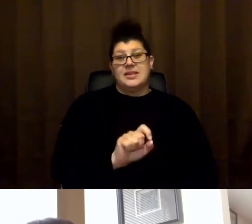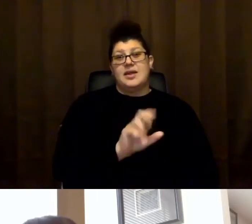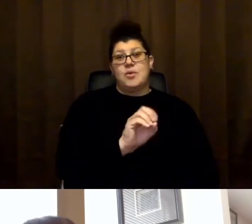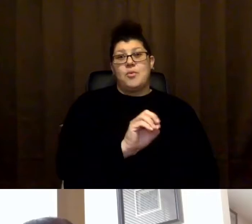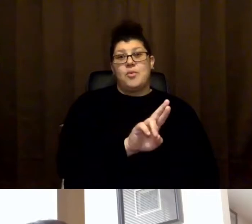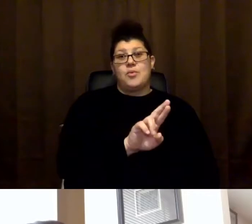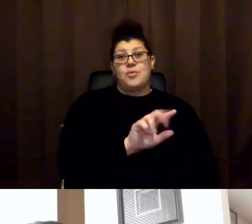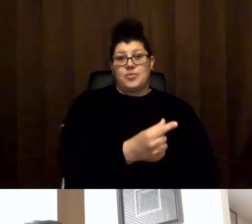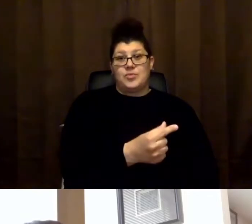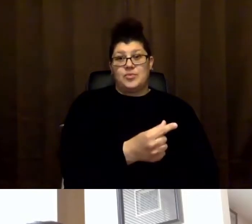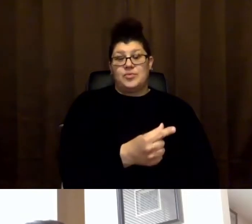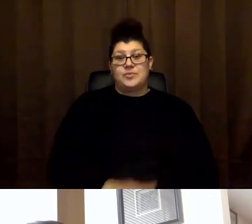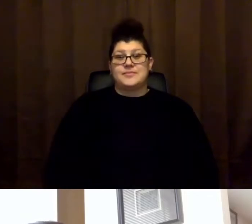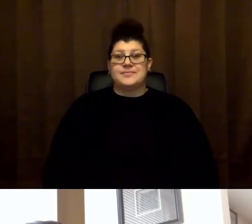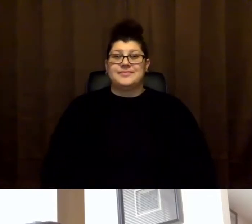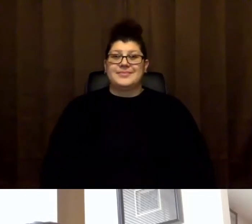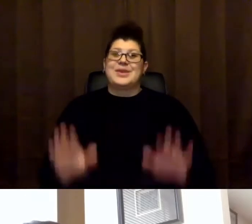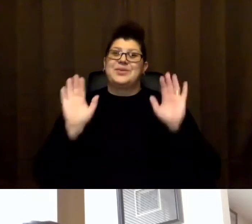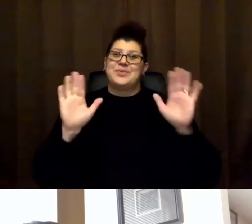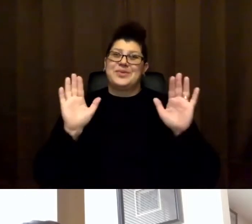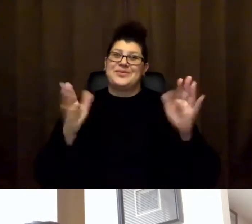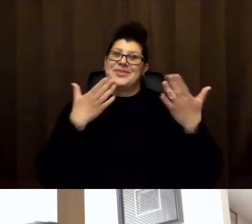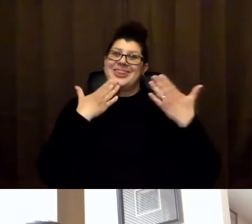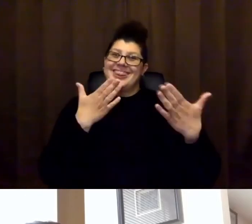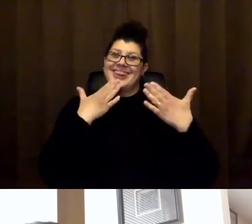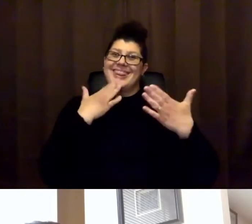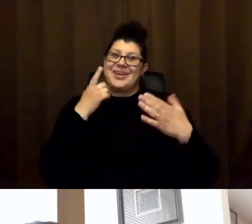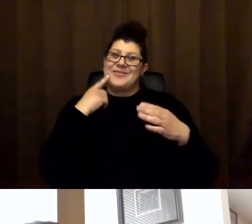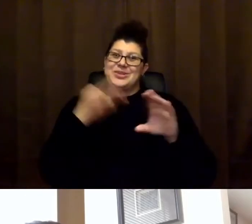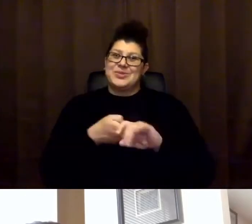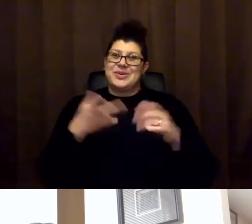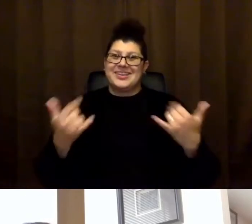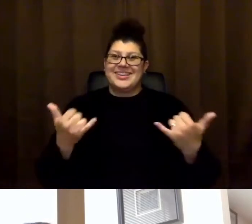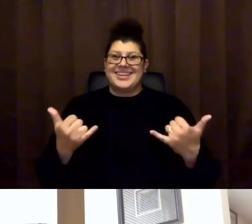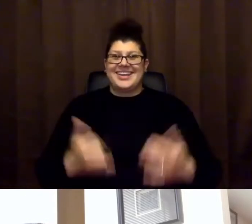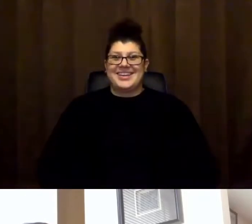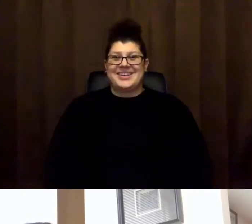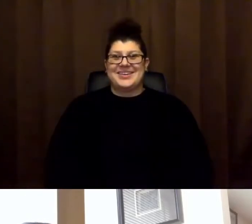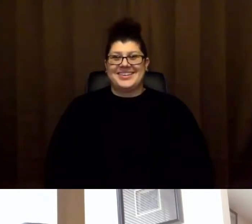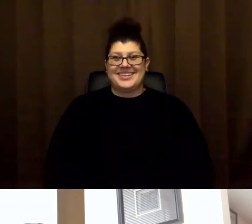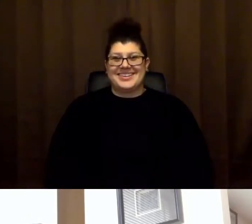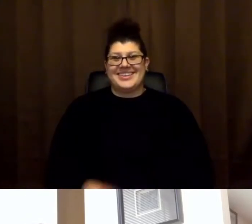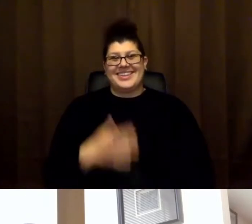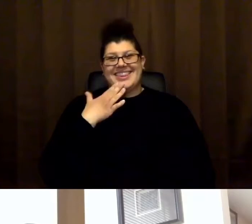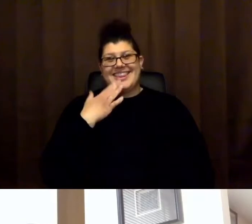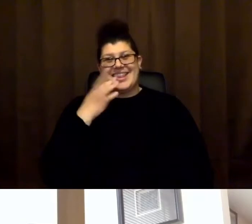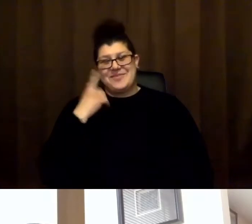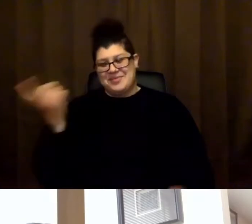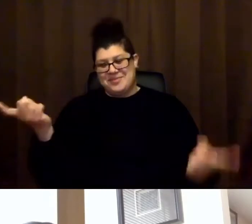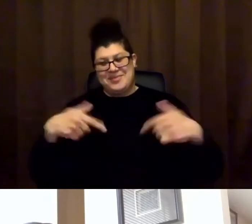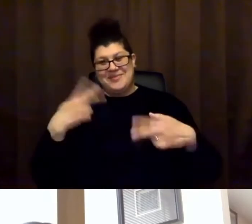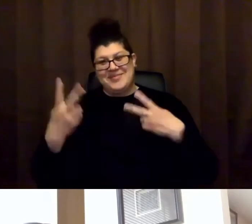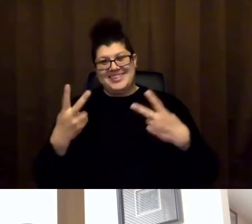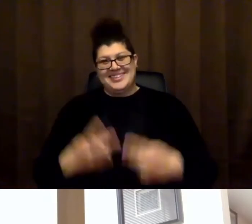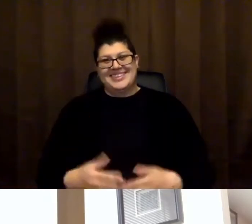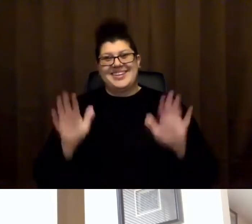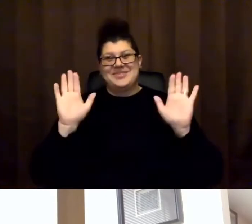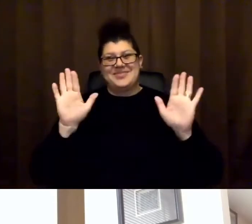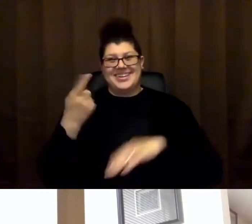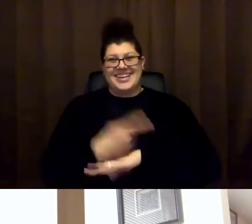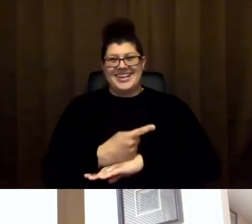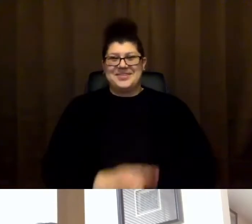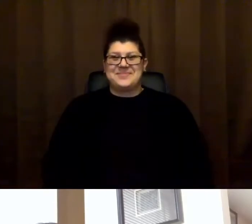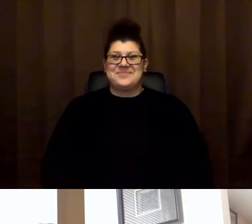ccchc2003.org. That's wonderful. Thank you so much for joining us today. Thank you so much for having me. Have a great day. Thank you so much.